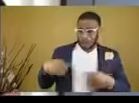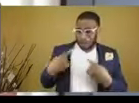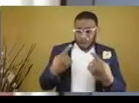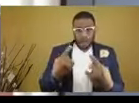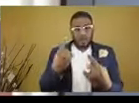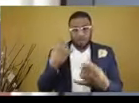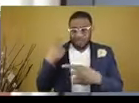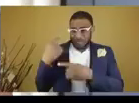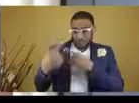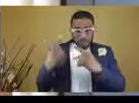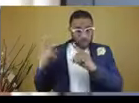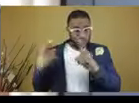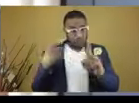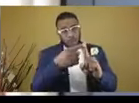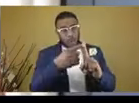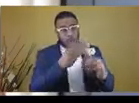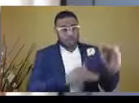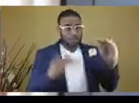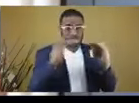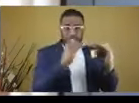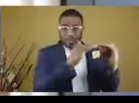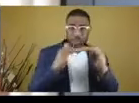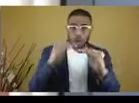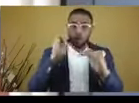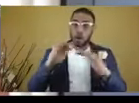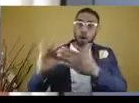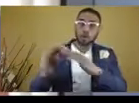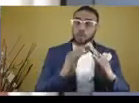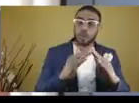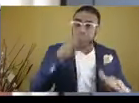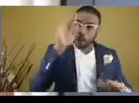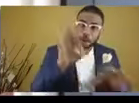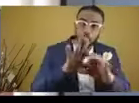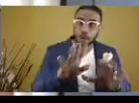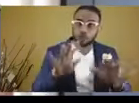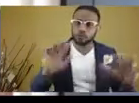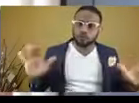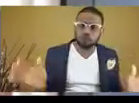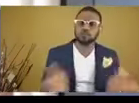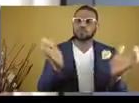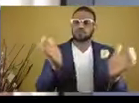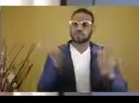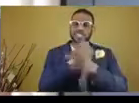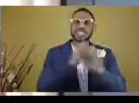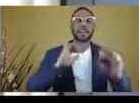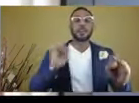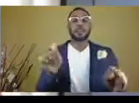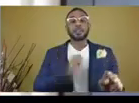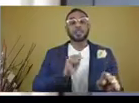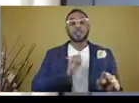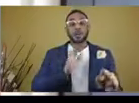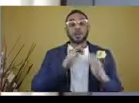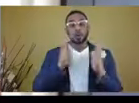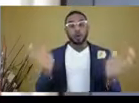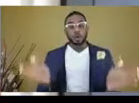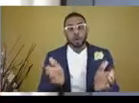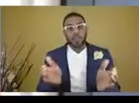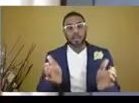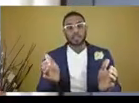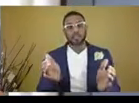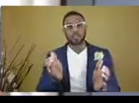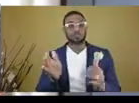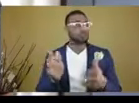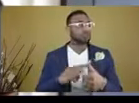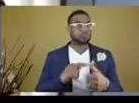generations for justice and equity in and for our community, Black voters mobilized to save ourselves. We organized, gave our neighbors rides to